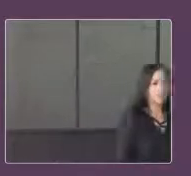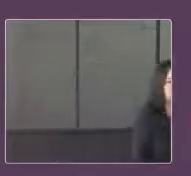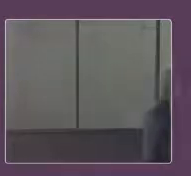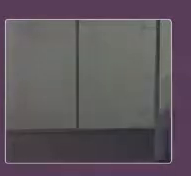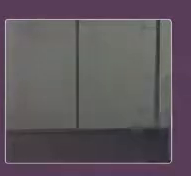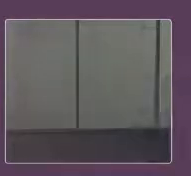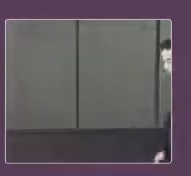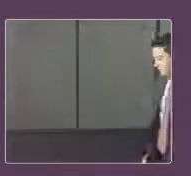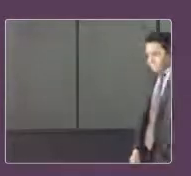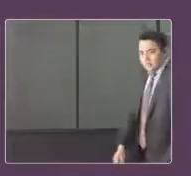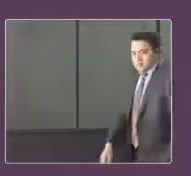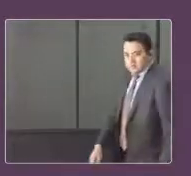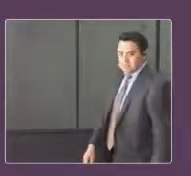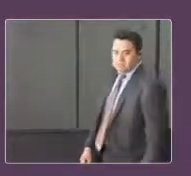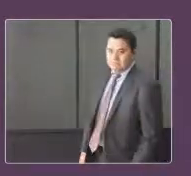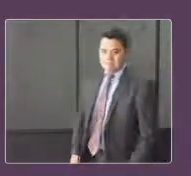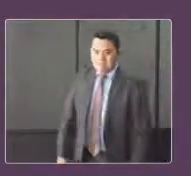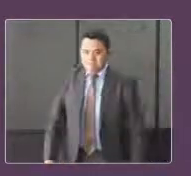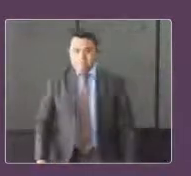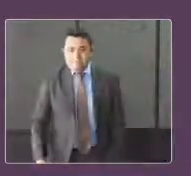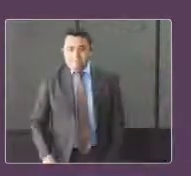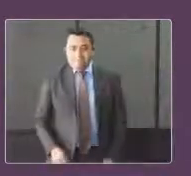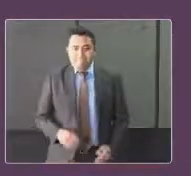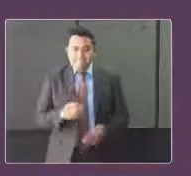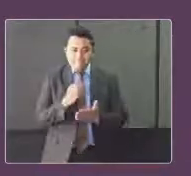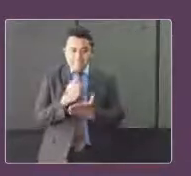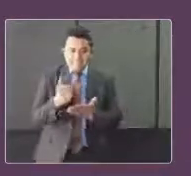approaching from the City Hall